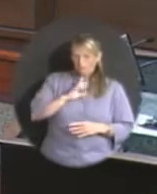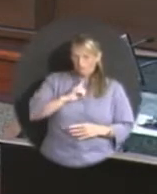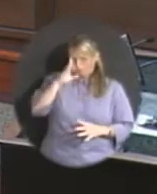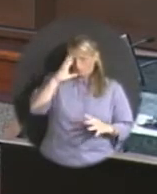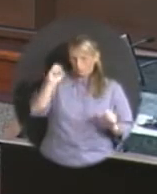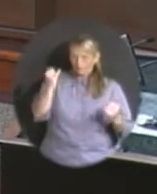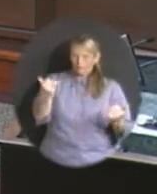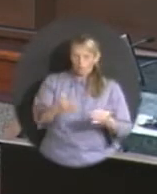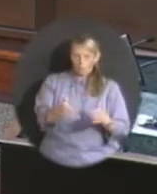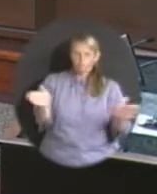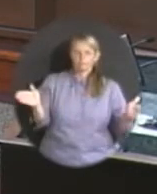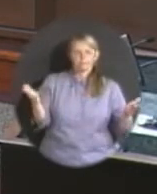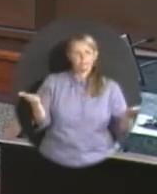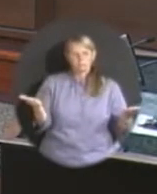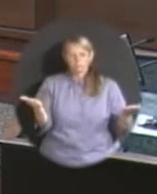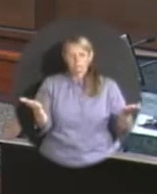floor.